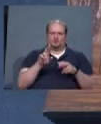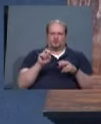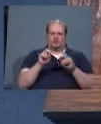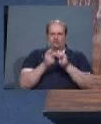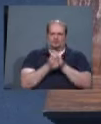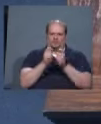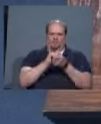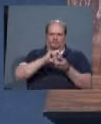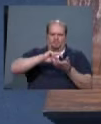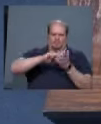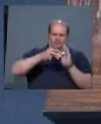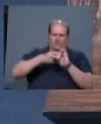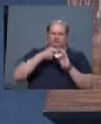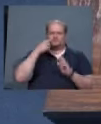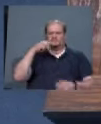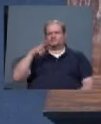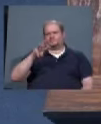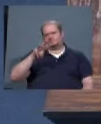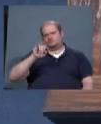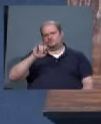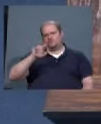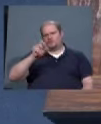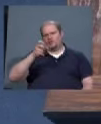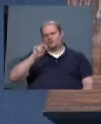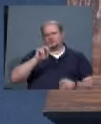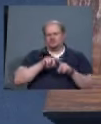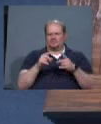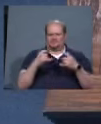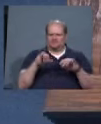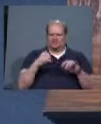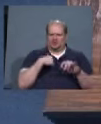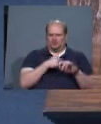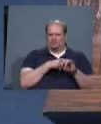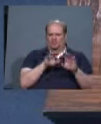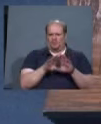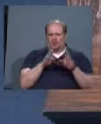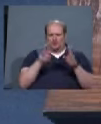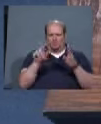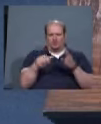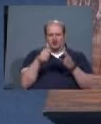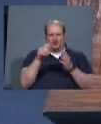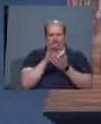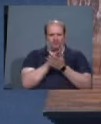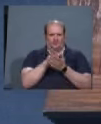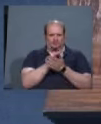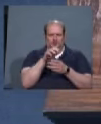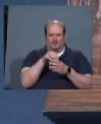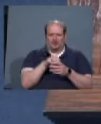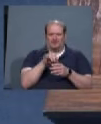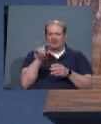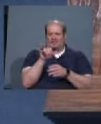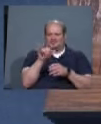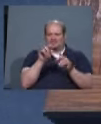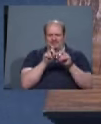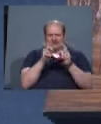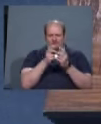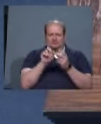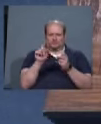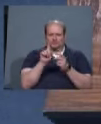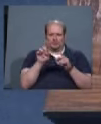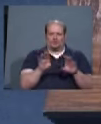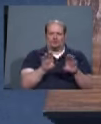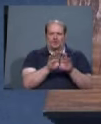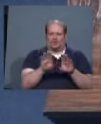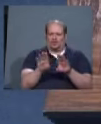Wilson. And yet, we would open another school in the same district where we're